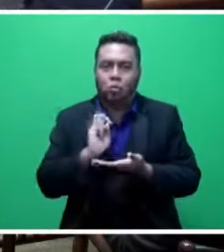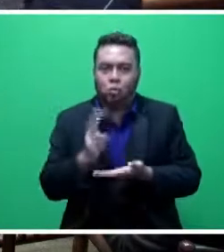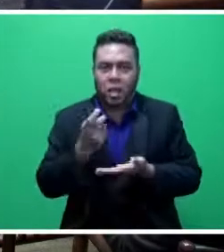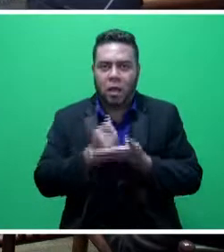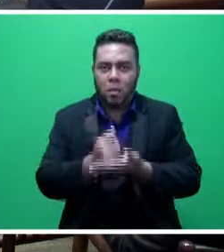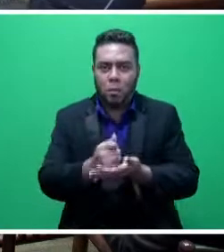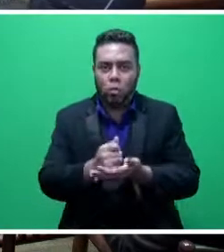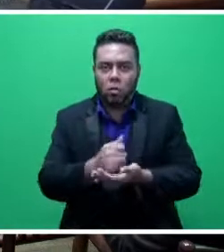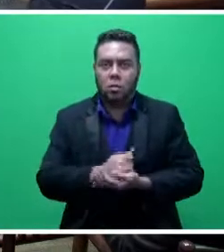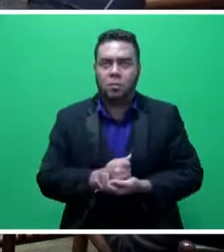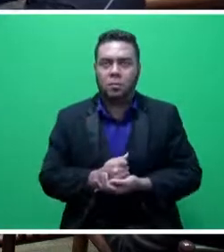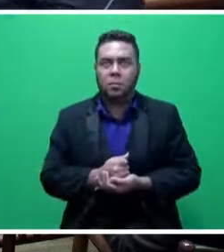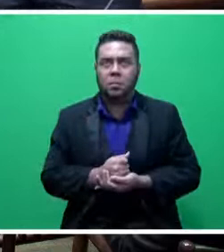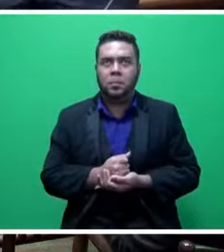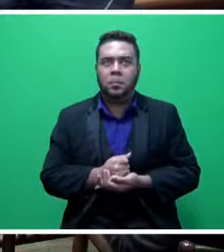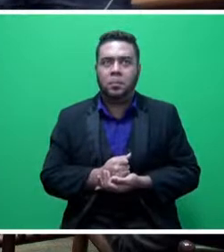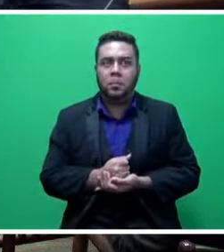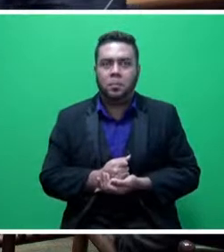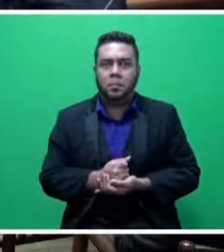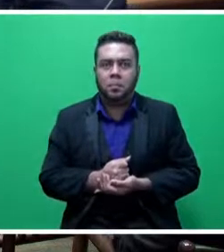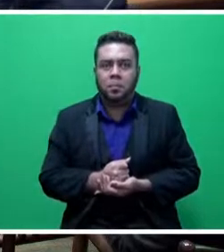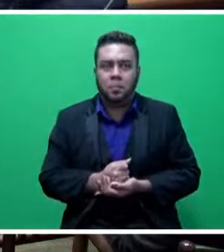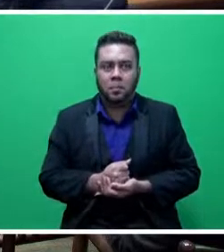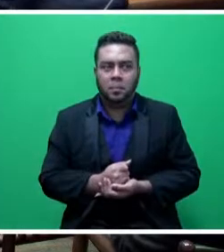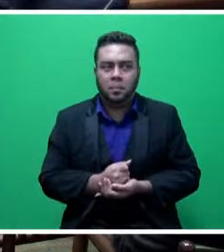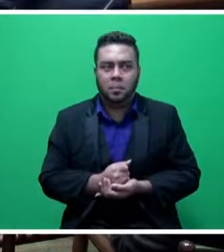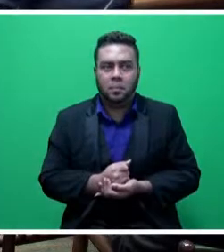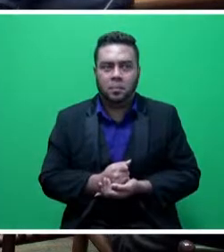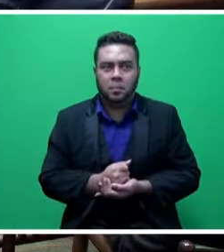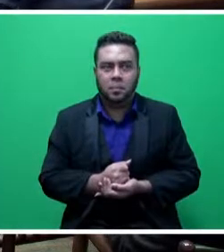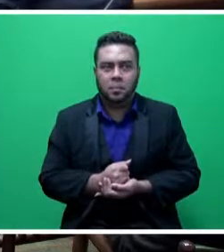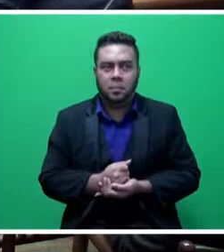Honourable Speaker, sir, I beg to second the motion.